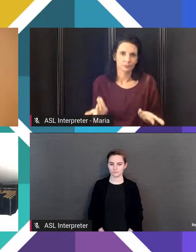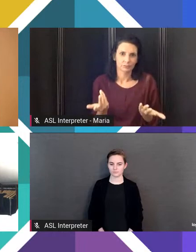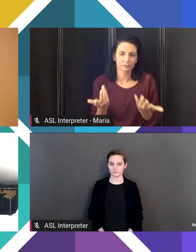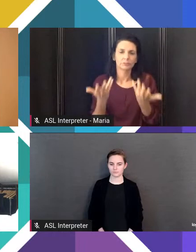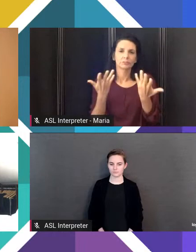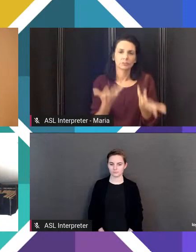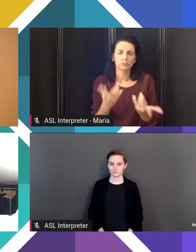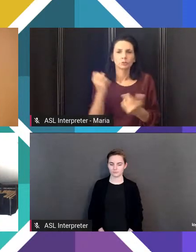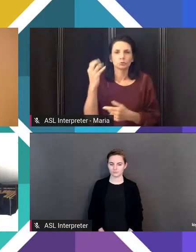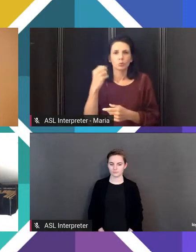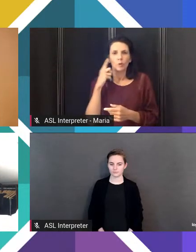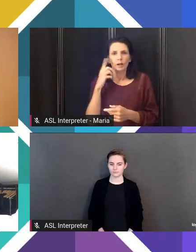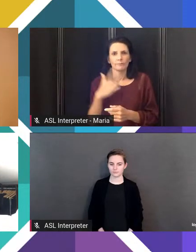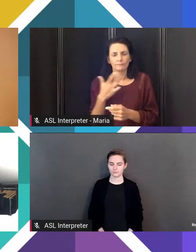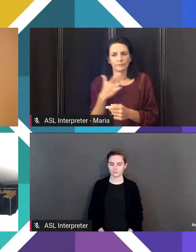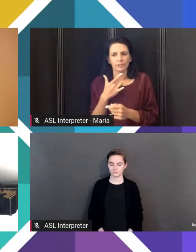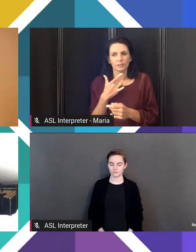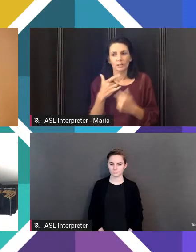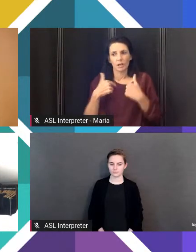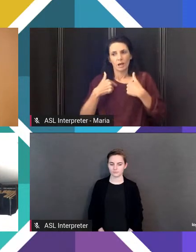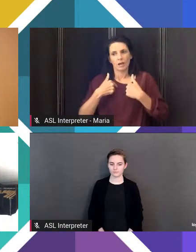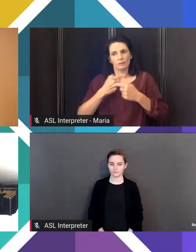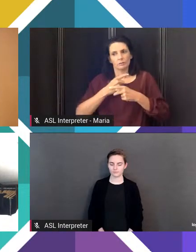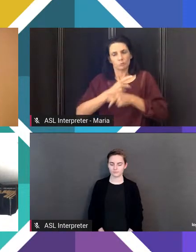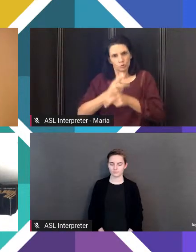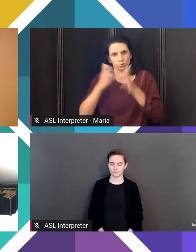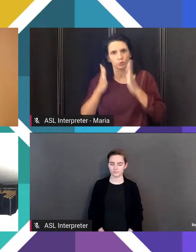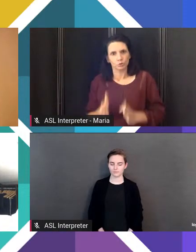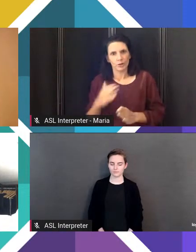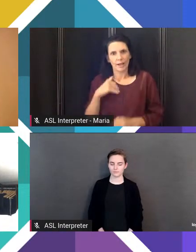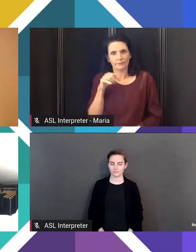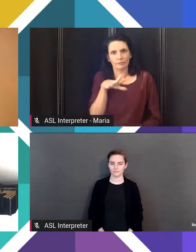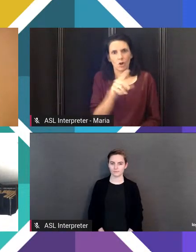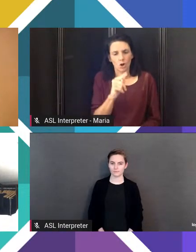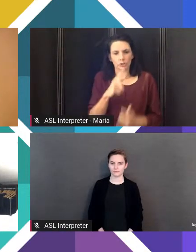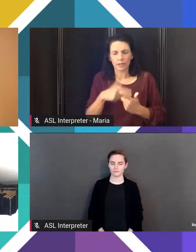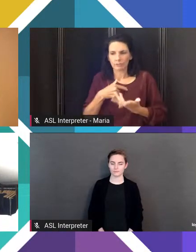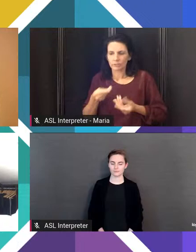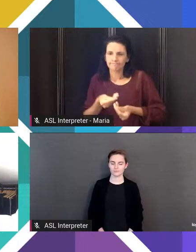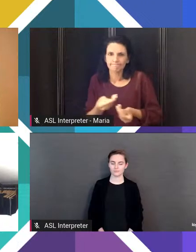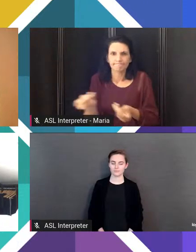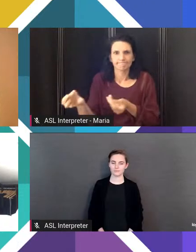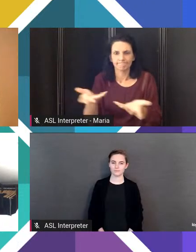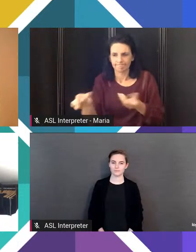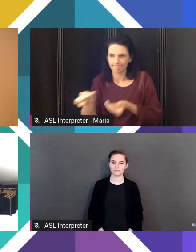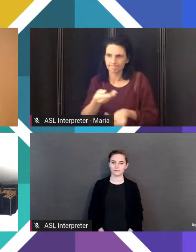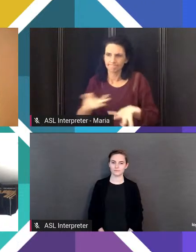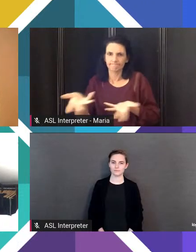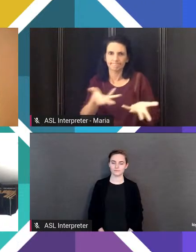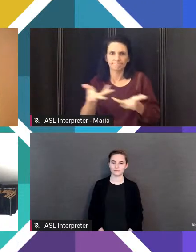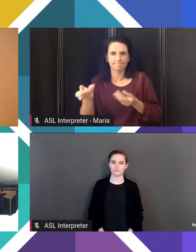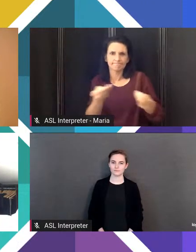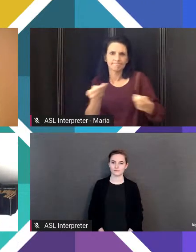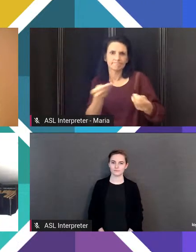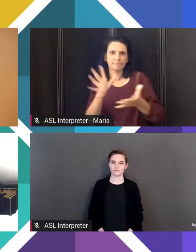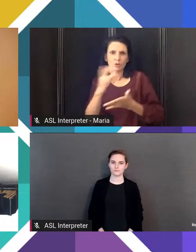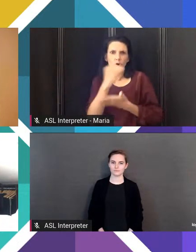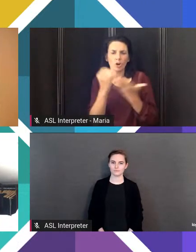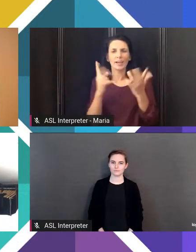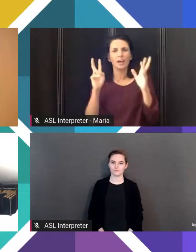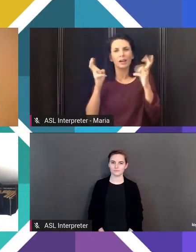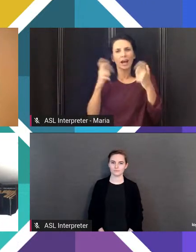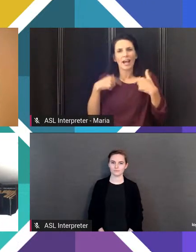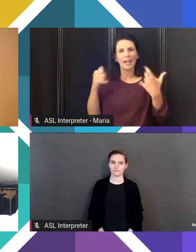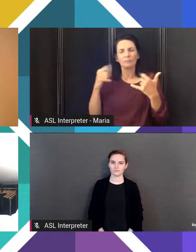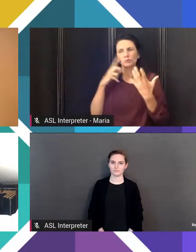as a producer of art and a facilitator of art, sometimes I have to play their game